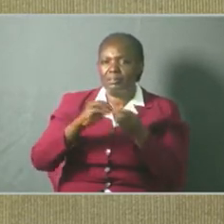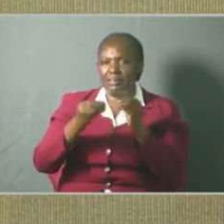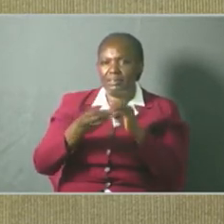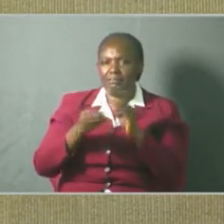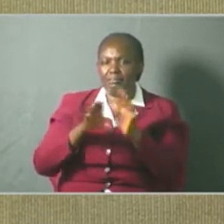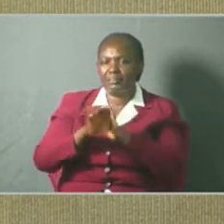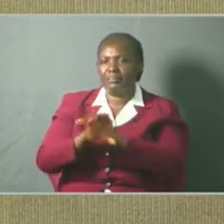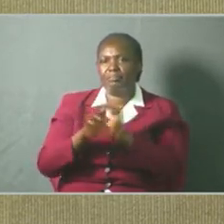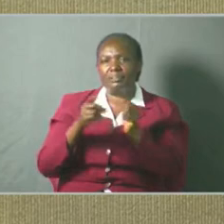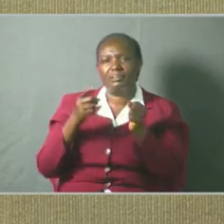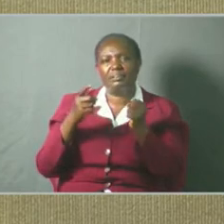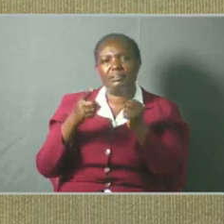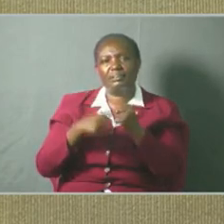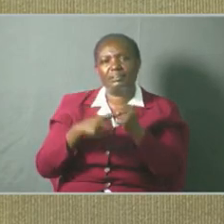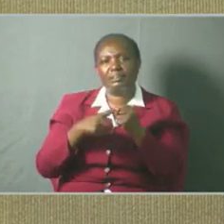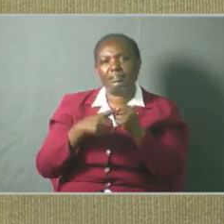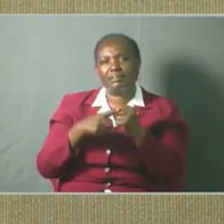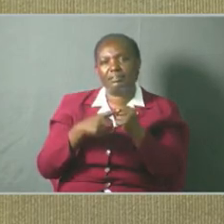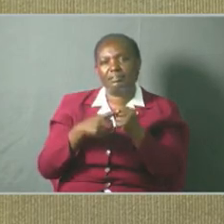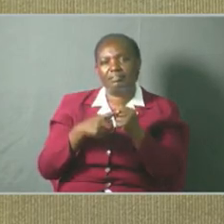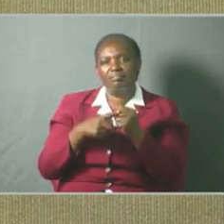chapter 6,